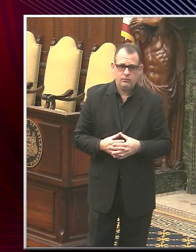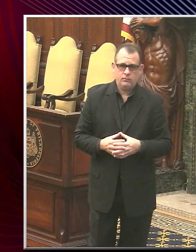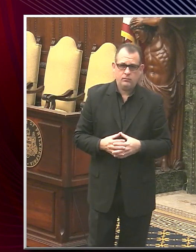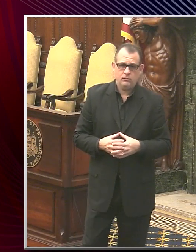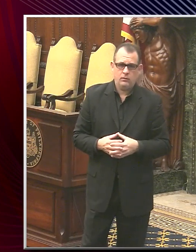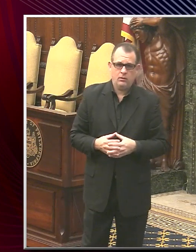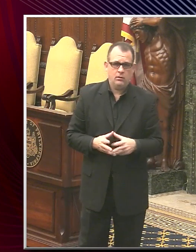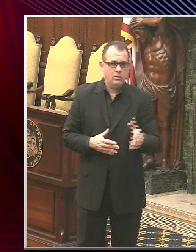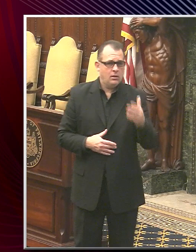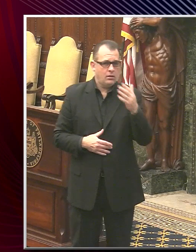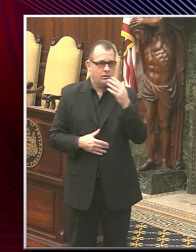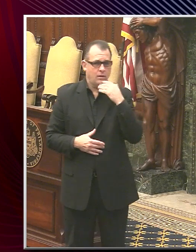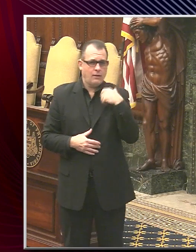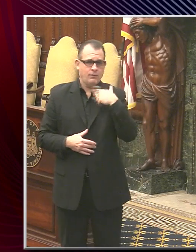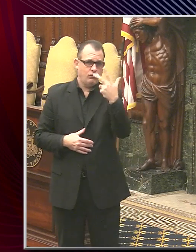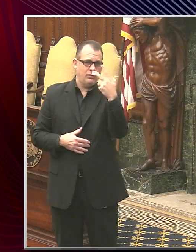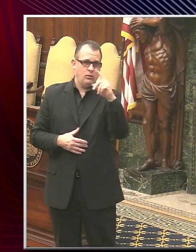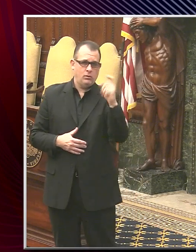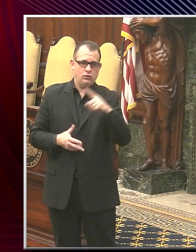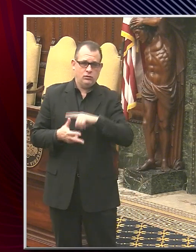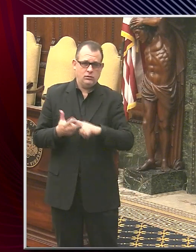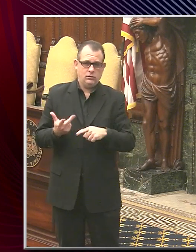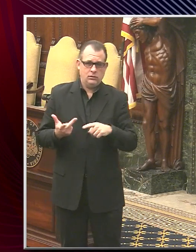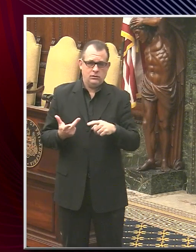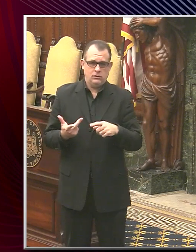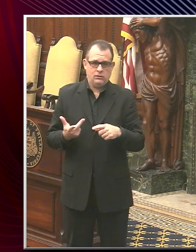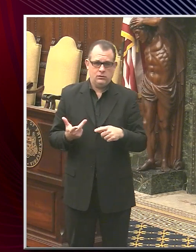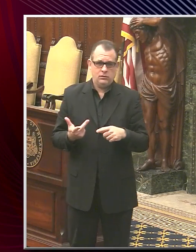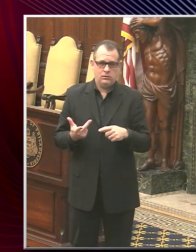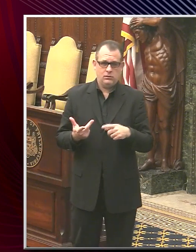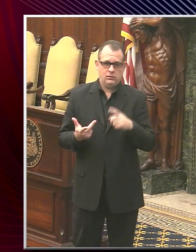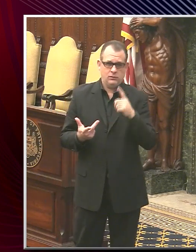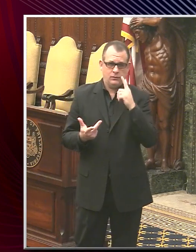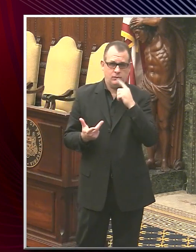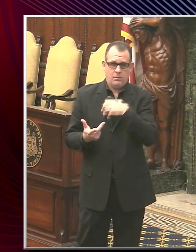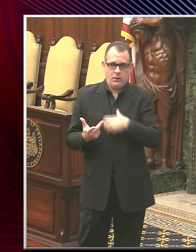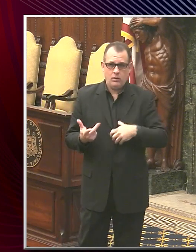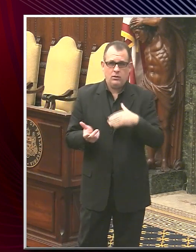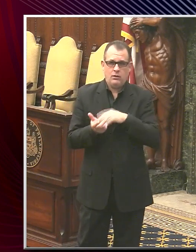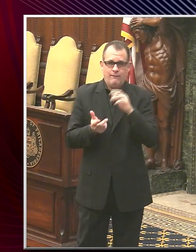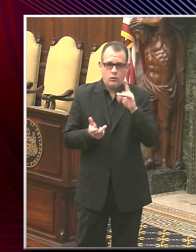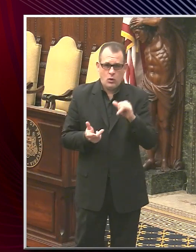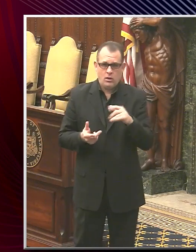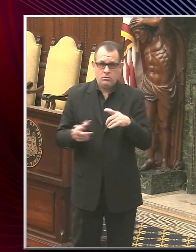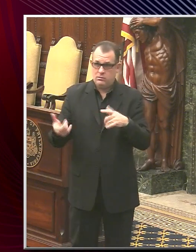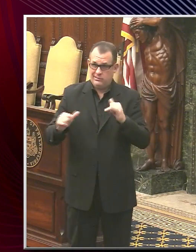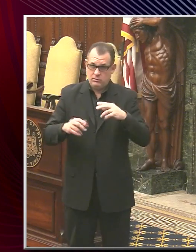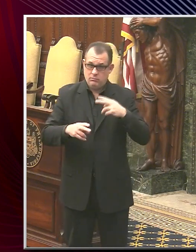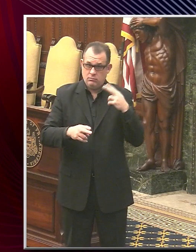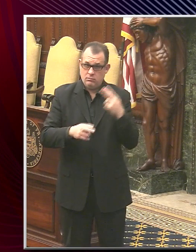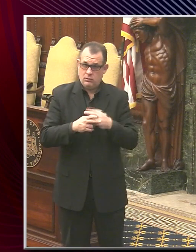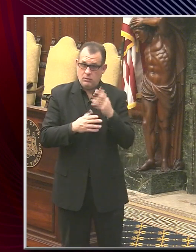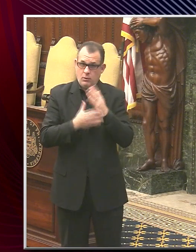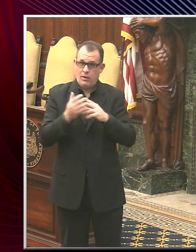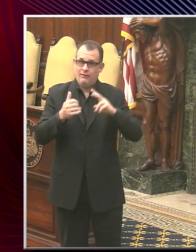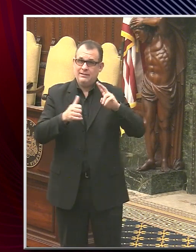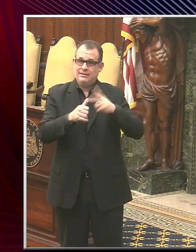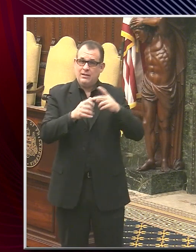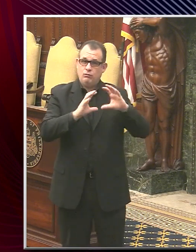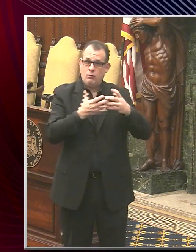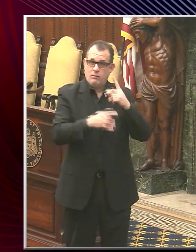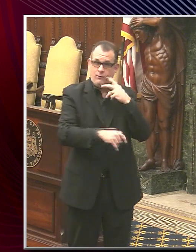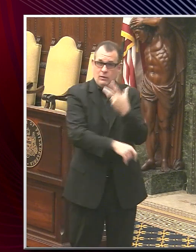Thank you. I have 3 questions for Mayor Kinney and Dr. Farley. Are teachers still considered a part of the second priority group to get the